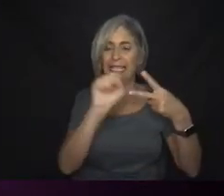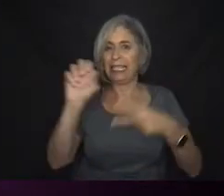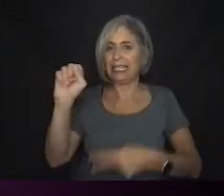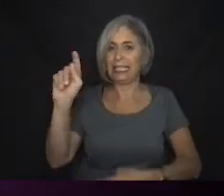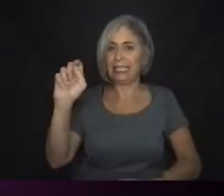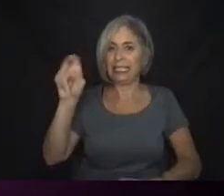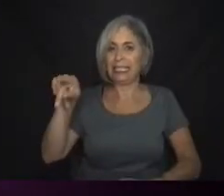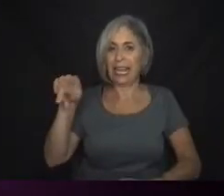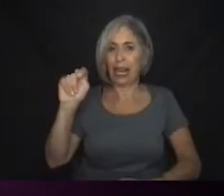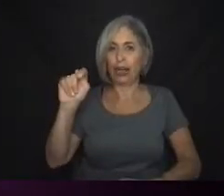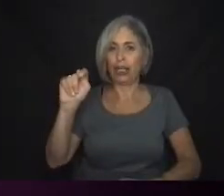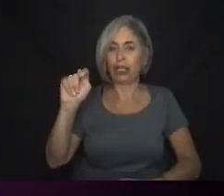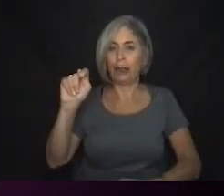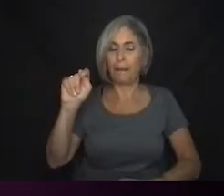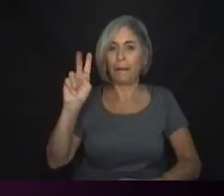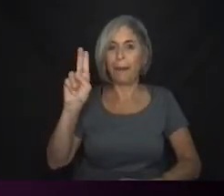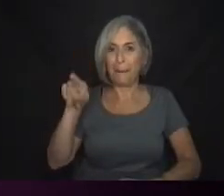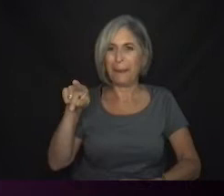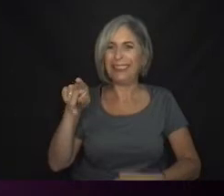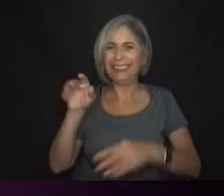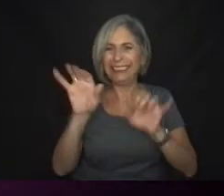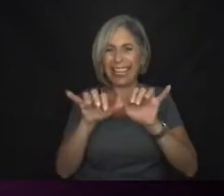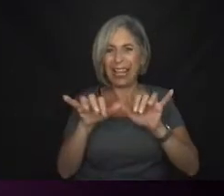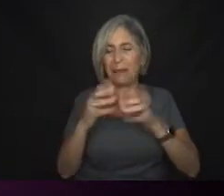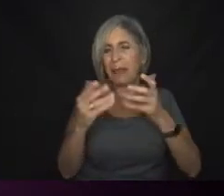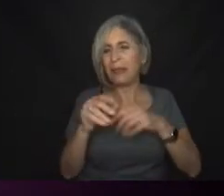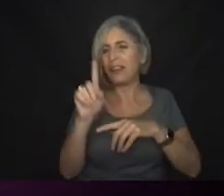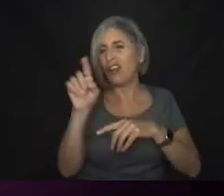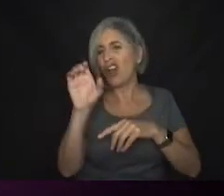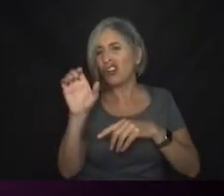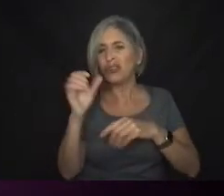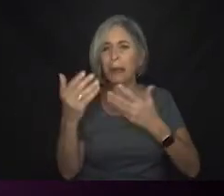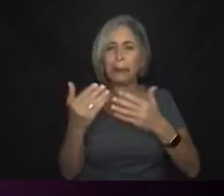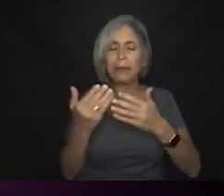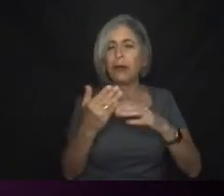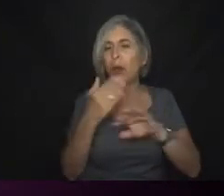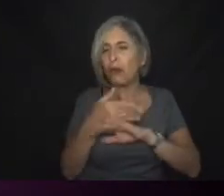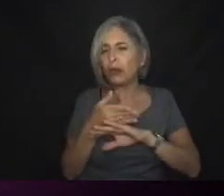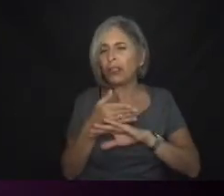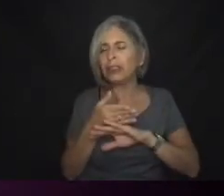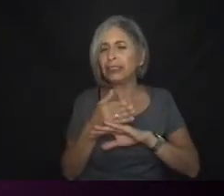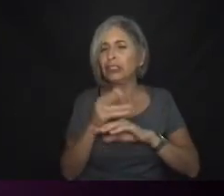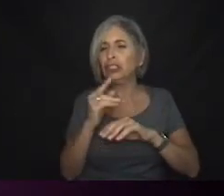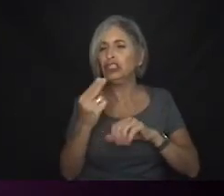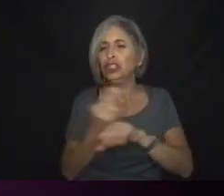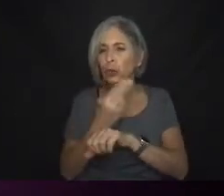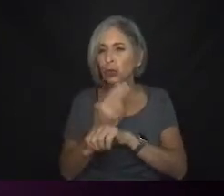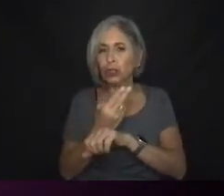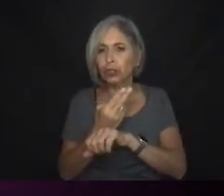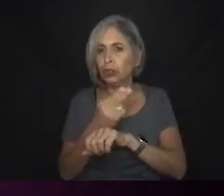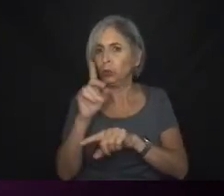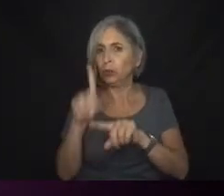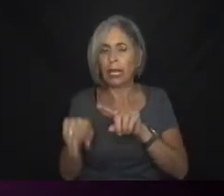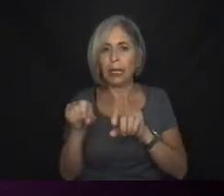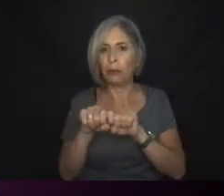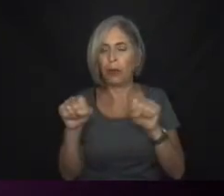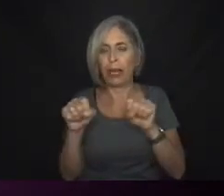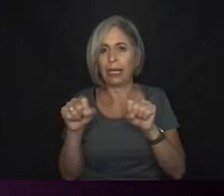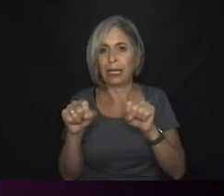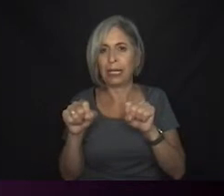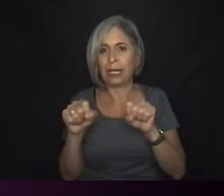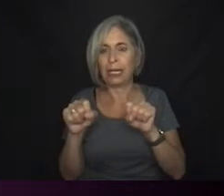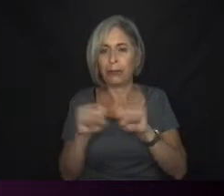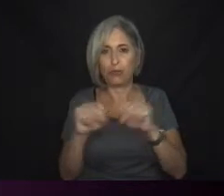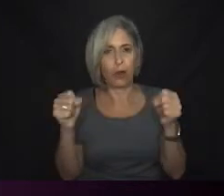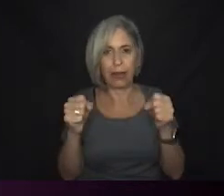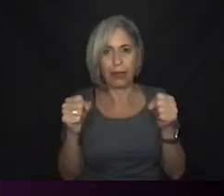users. You have like 50, 100, maybe more regular users. You can't afford to break stuff anymore. Not only does it need to work, but it needs